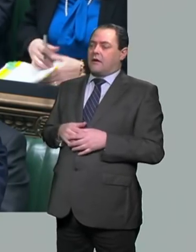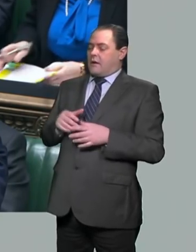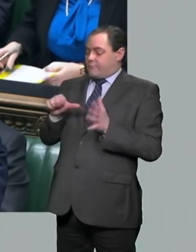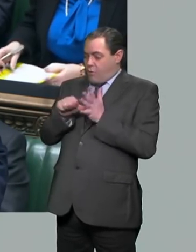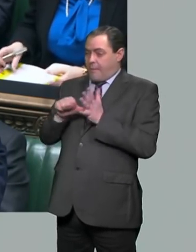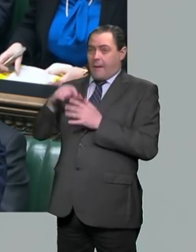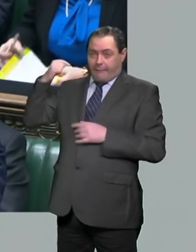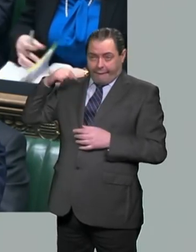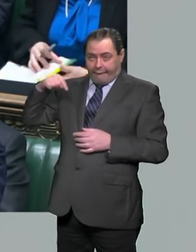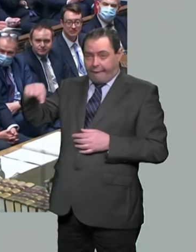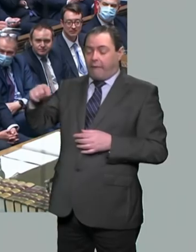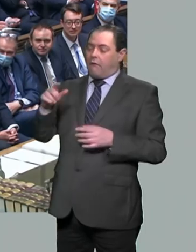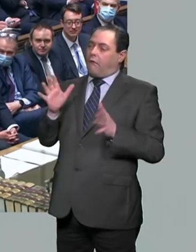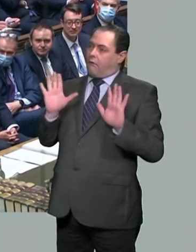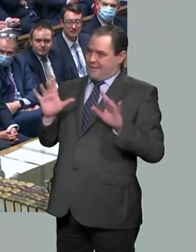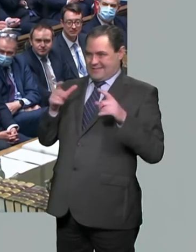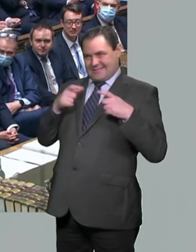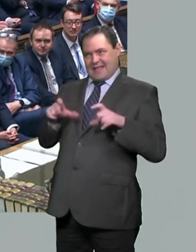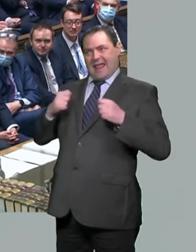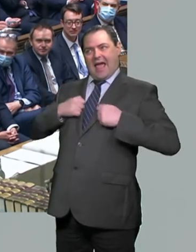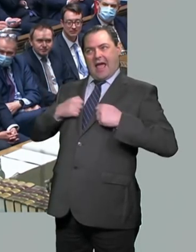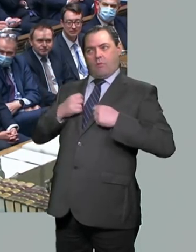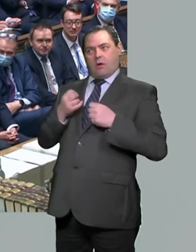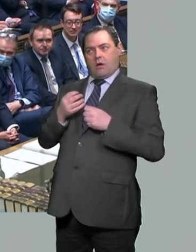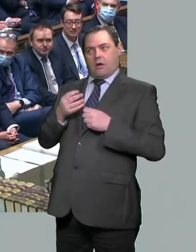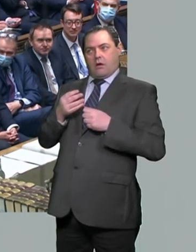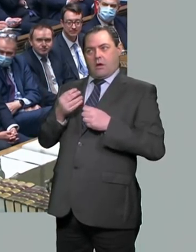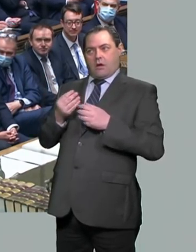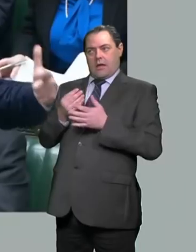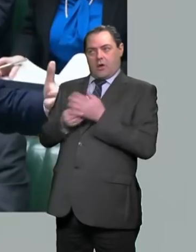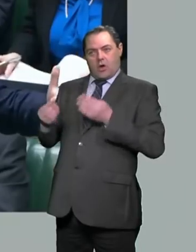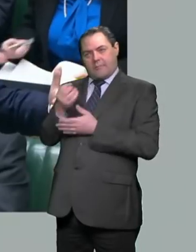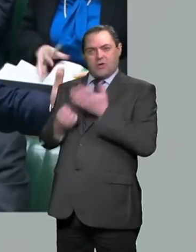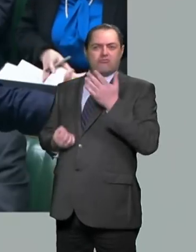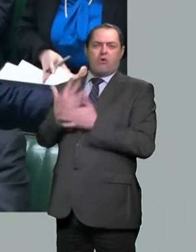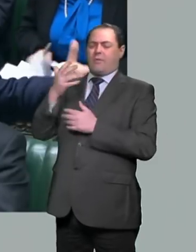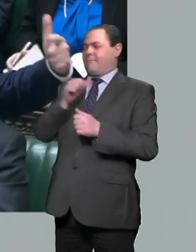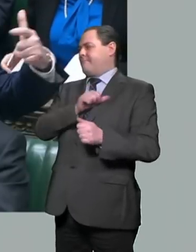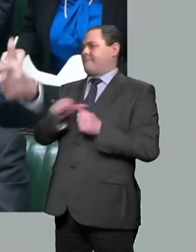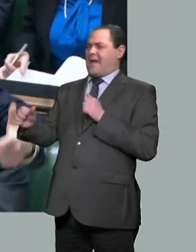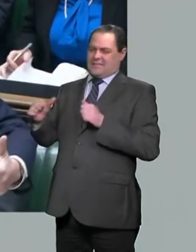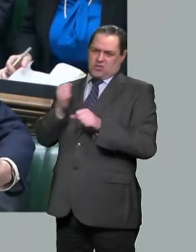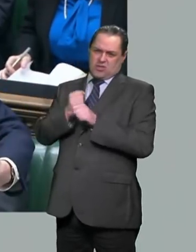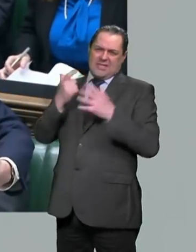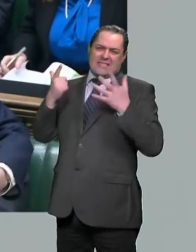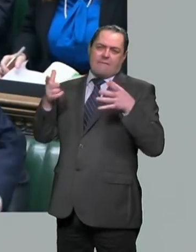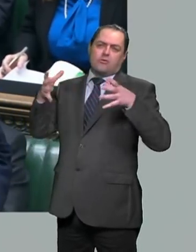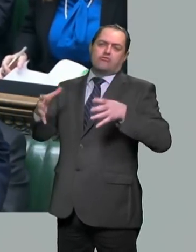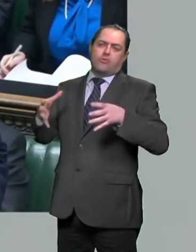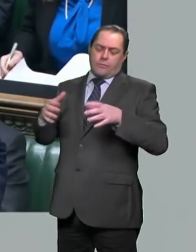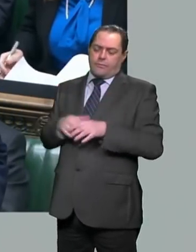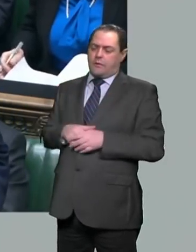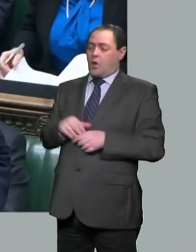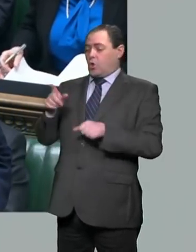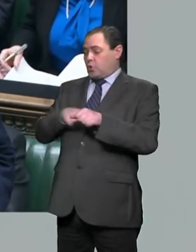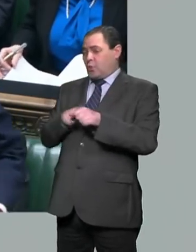we have faced, we have now got the fastest growth in the G7. Absolutely true. We've got youth unemployment. We've